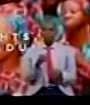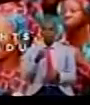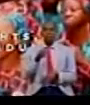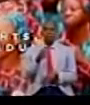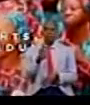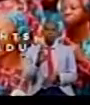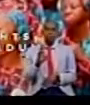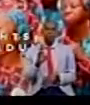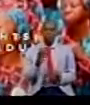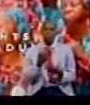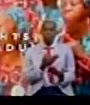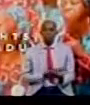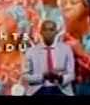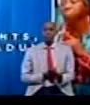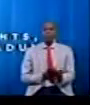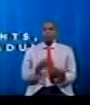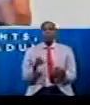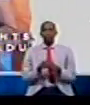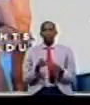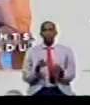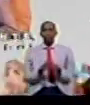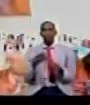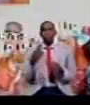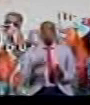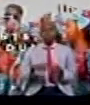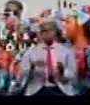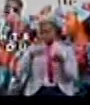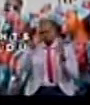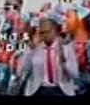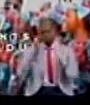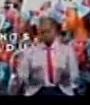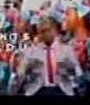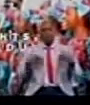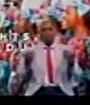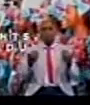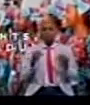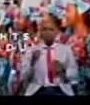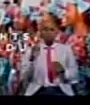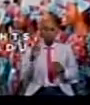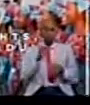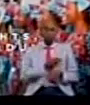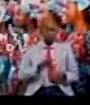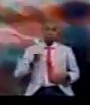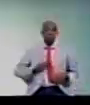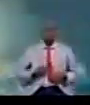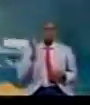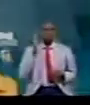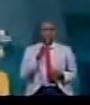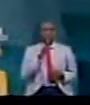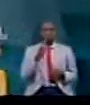Jesus Christ. The love of God. And the sweet fellowship of the Holy Spirit.